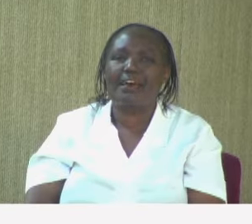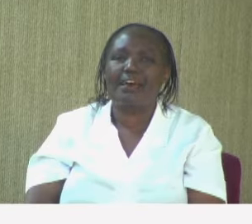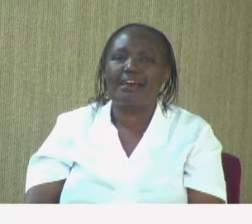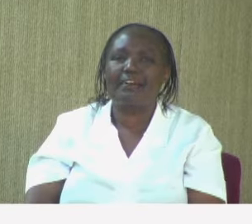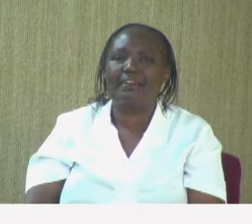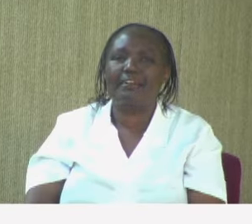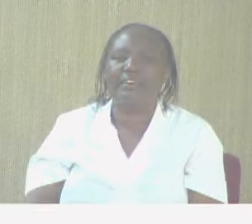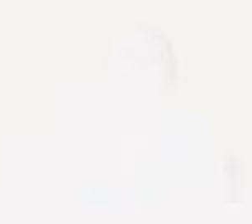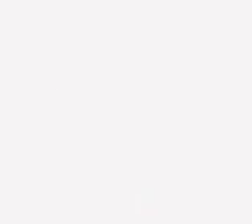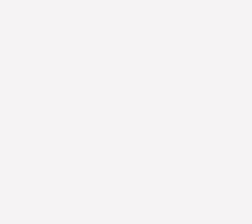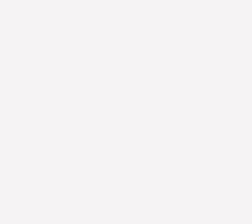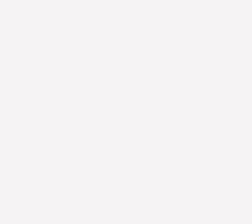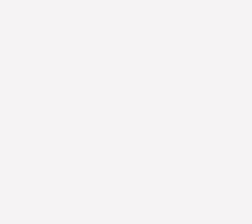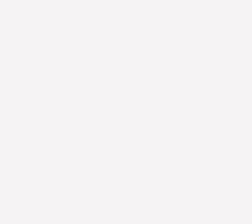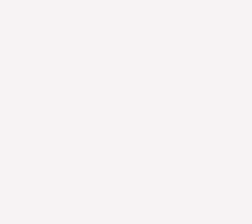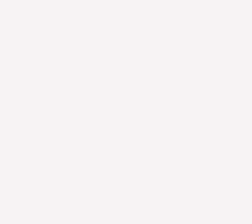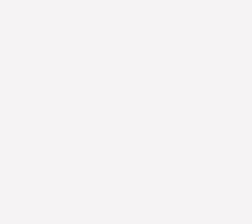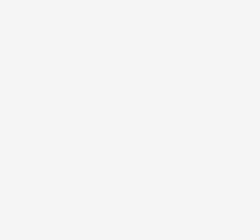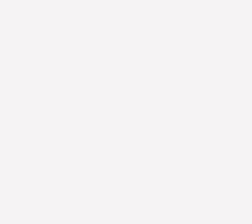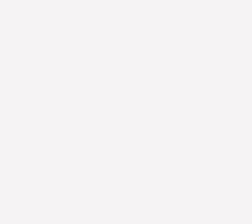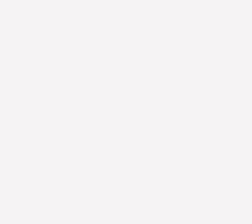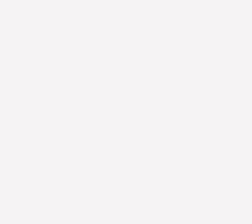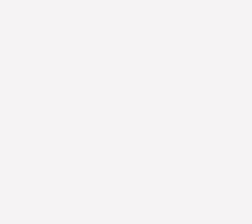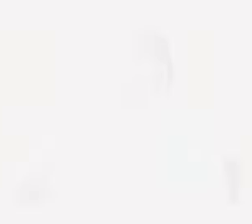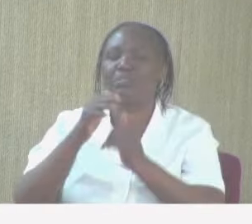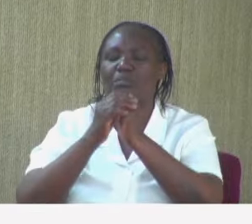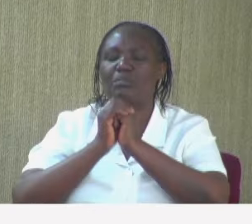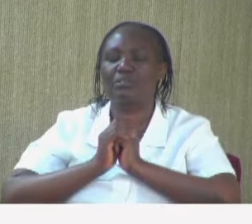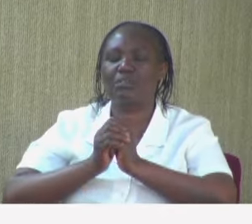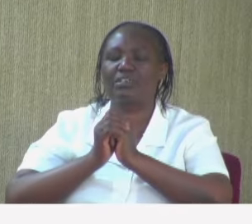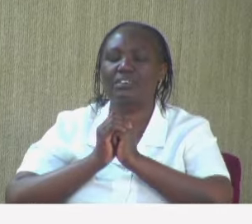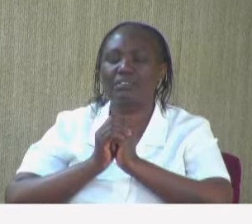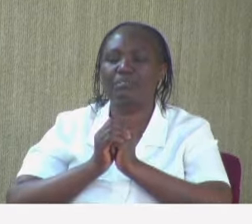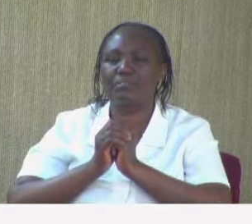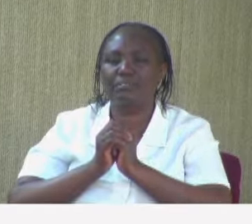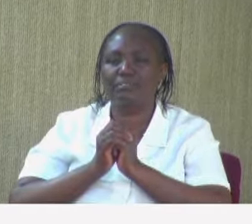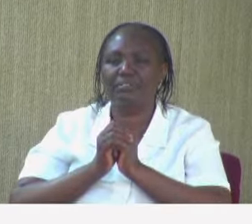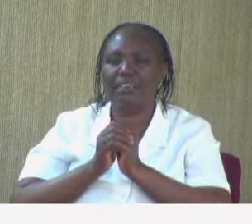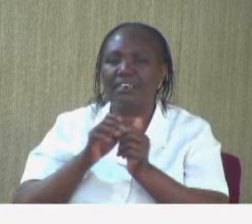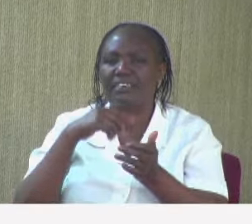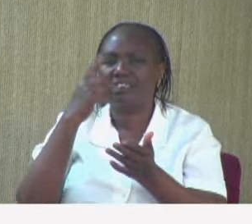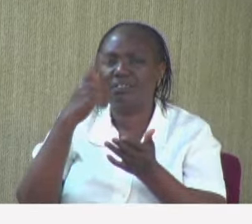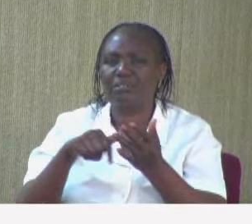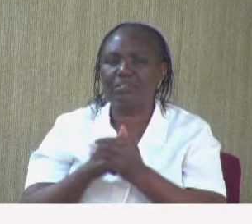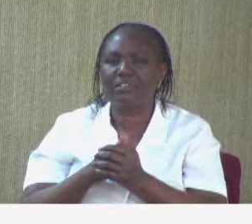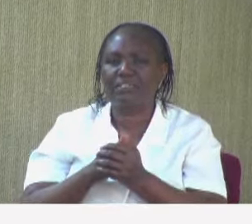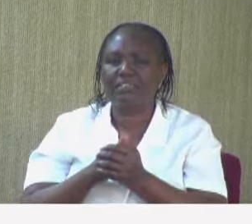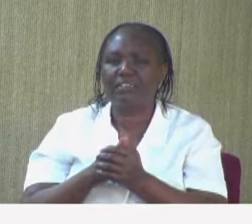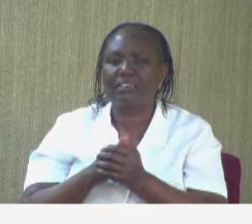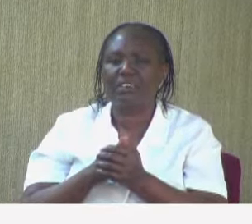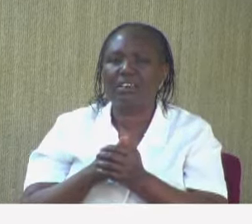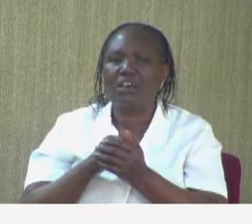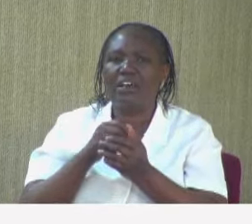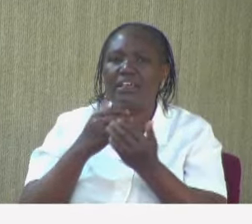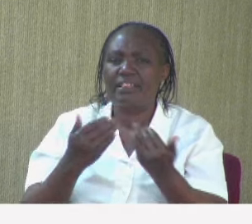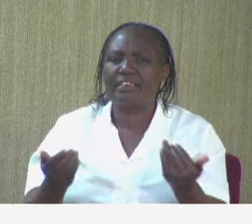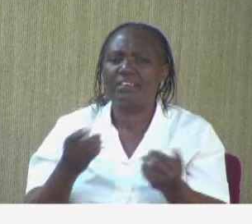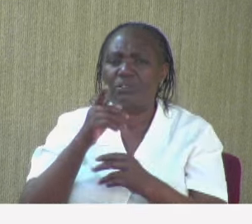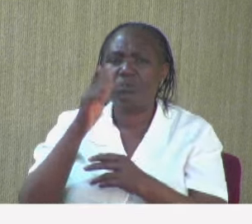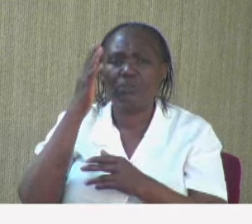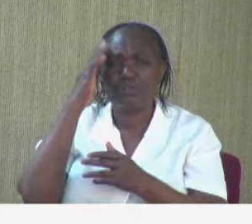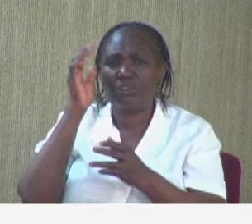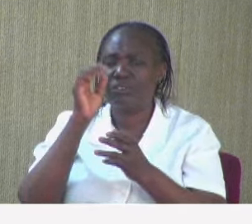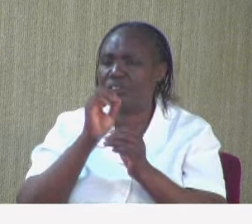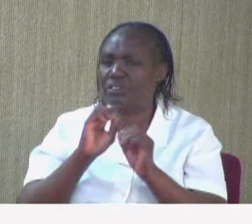to worship him." That is, John fell at the feet of the angel. And he said, "But he said to me, see that you do not do that. I